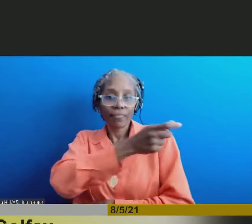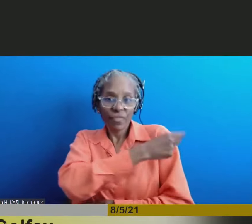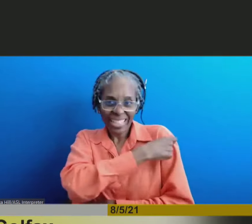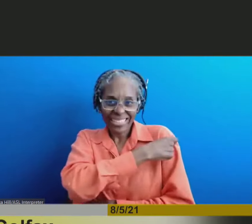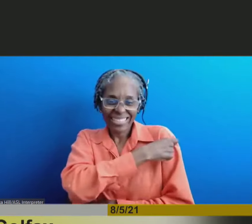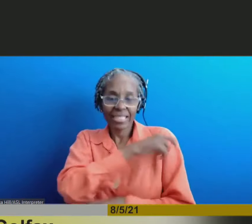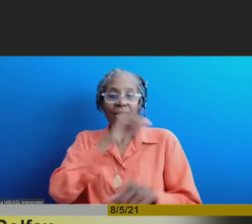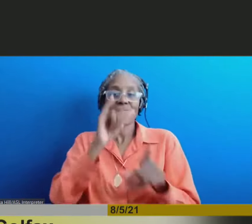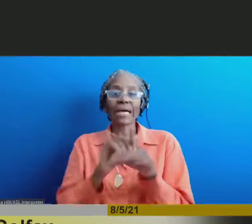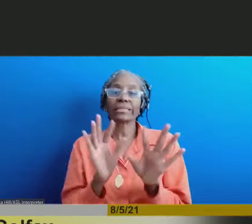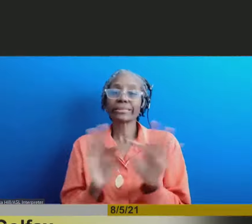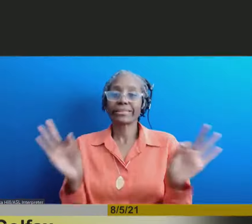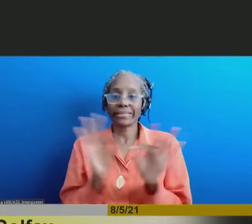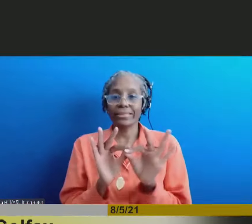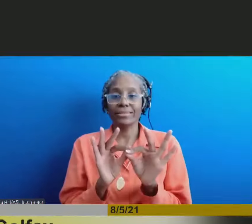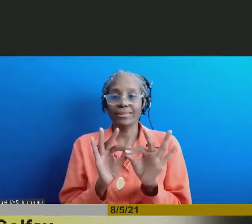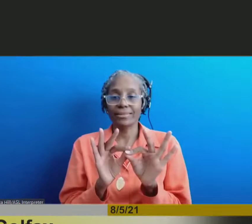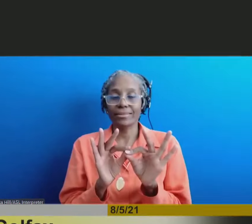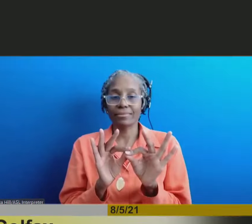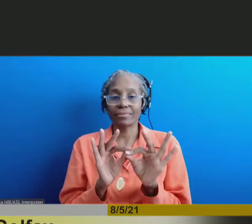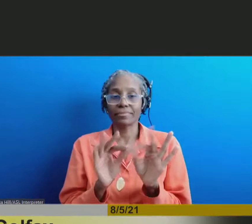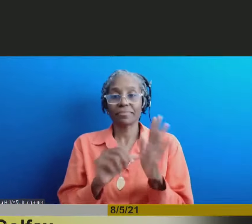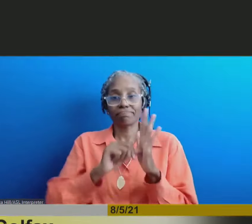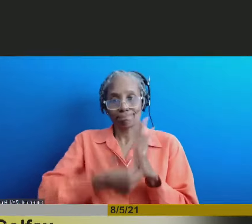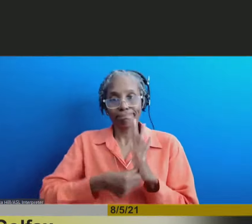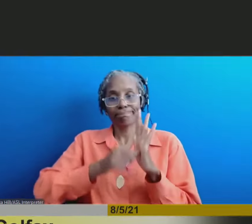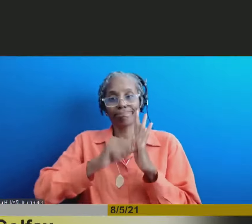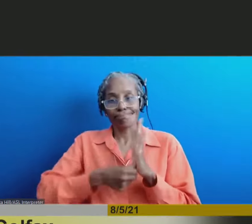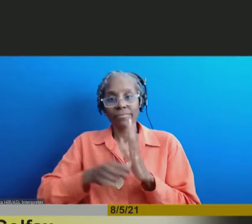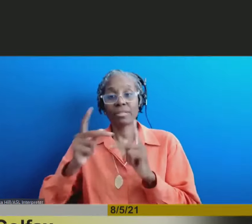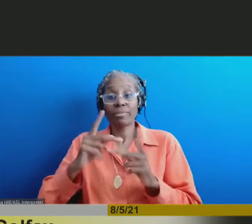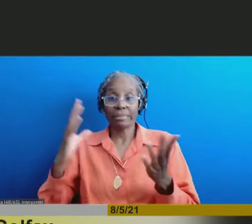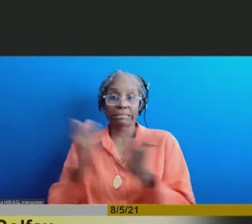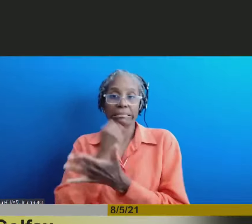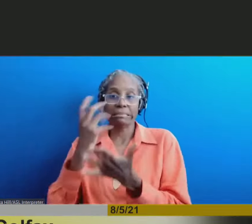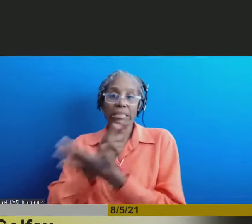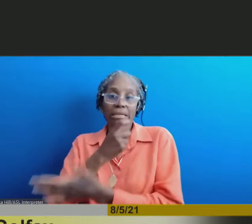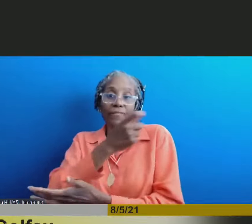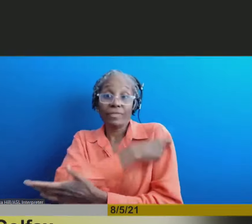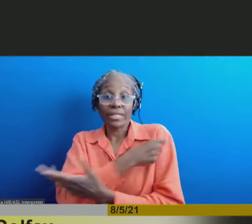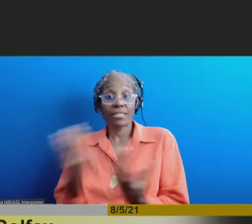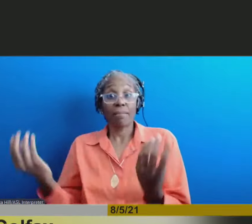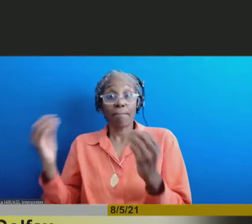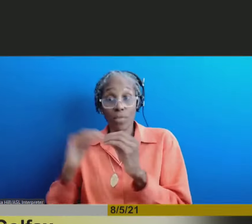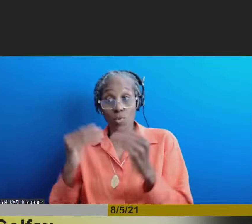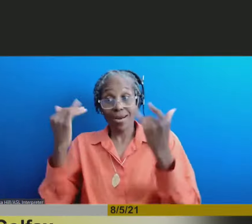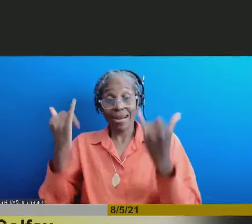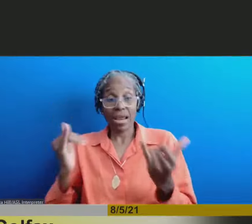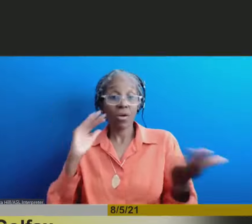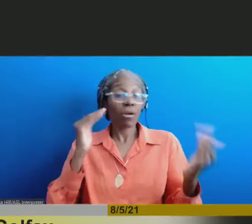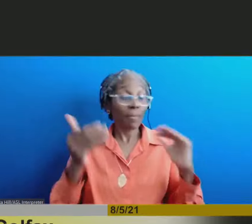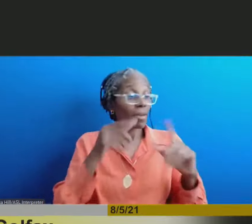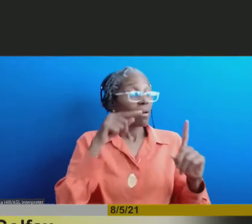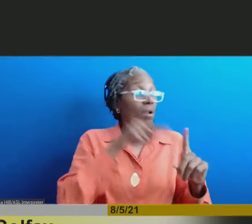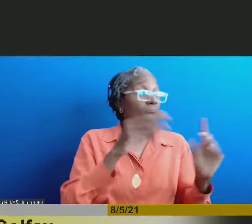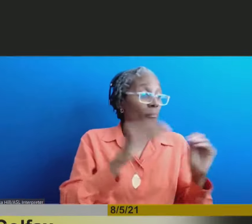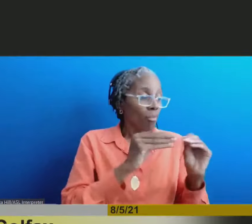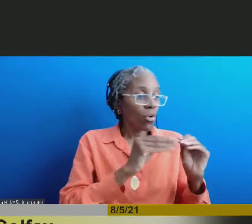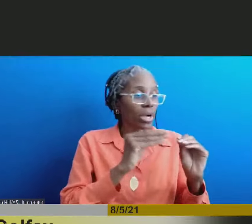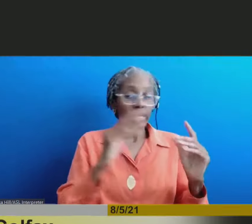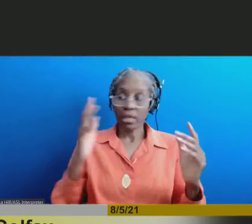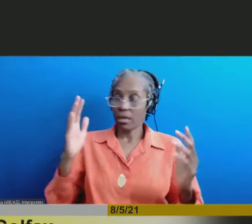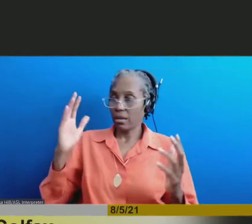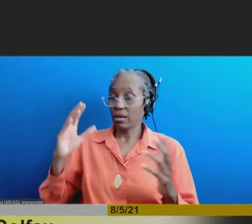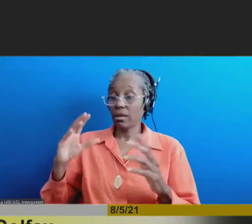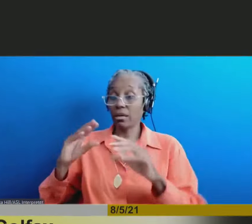to be key, and that the more people we get vaccinated now, the more we will be able to mitigate